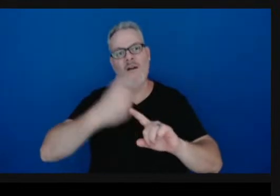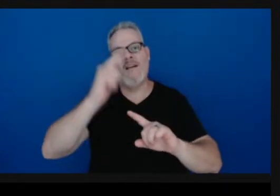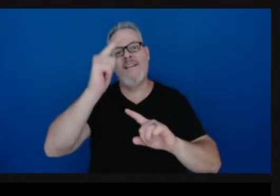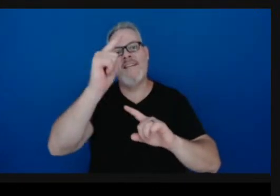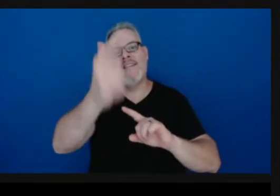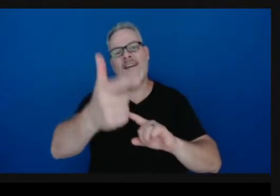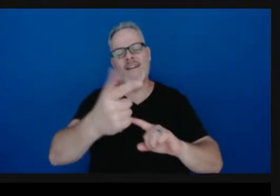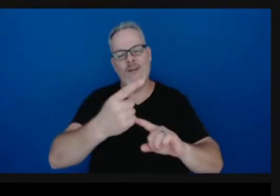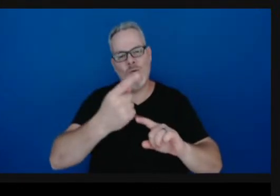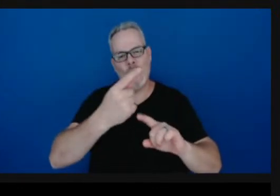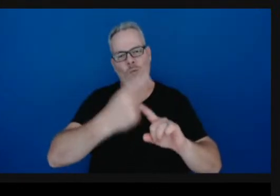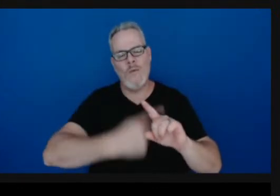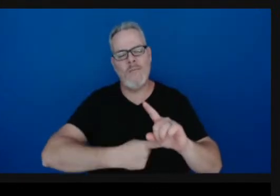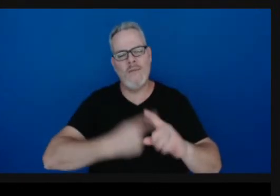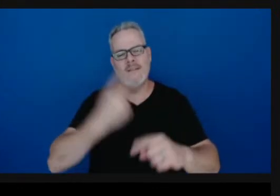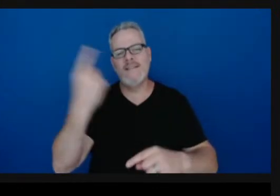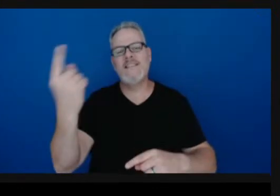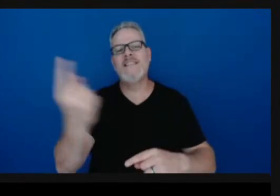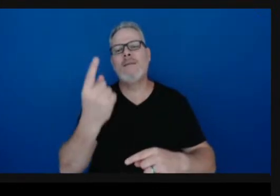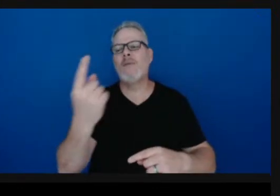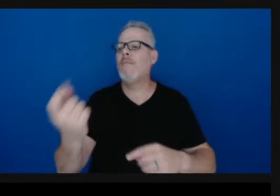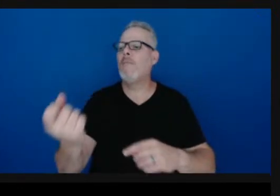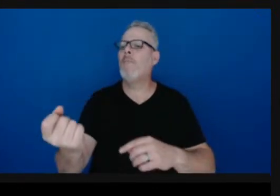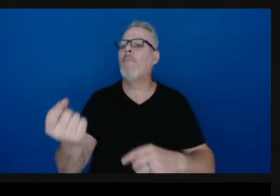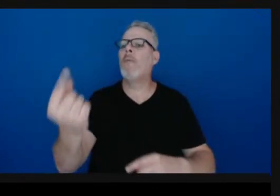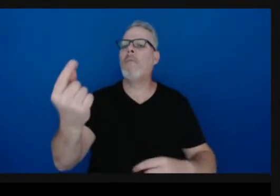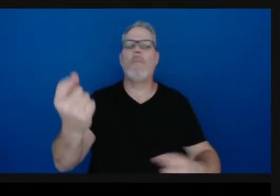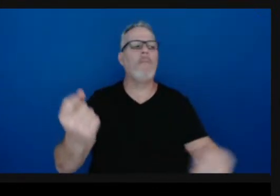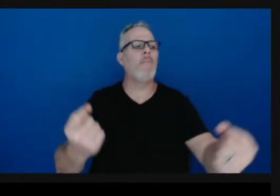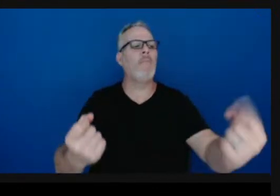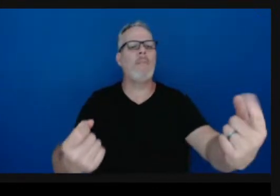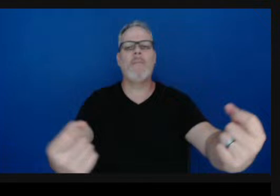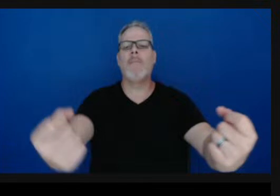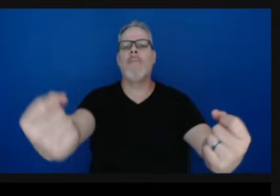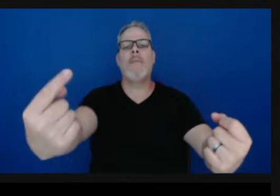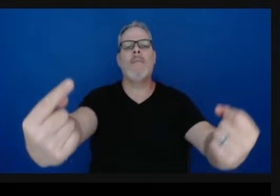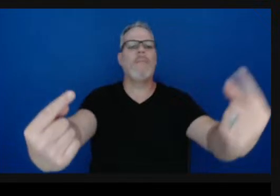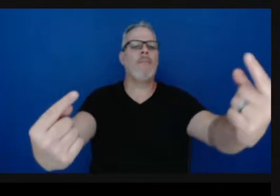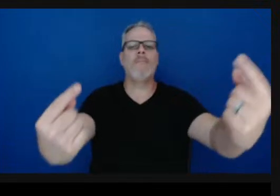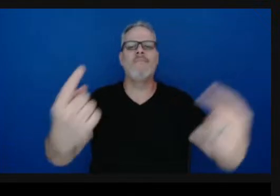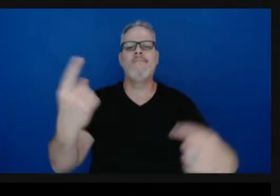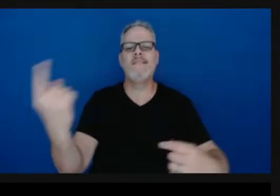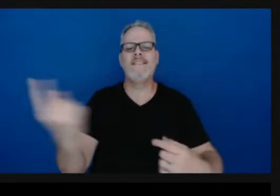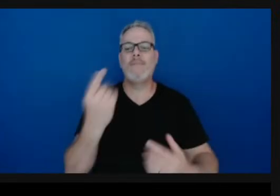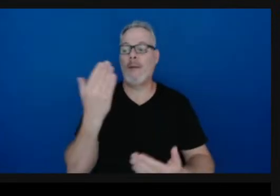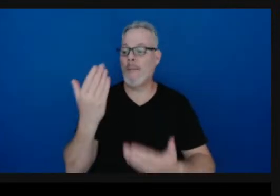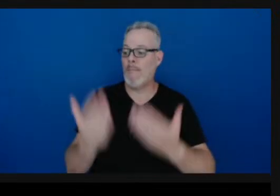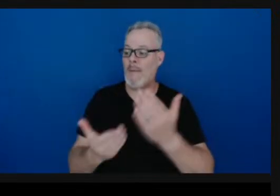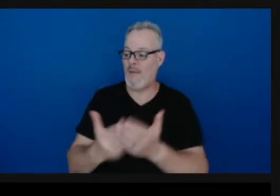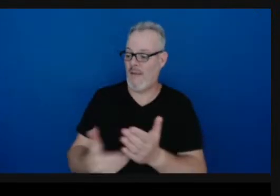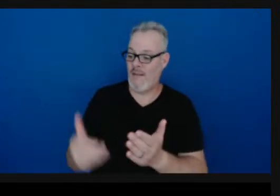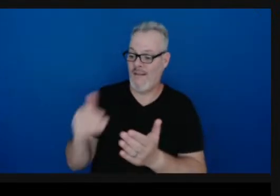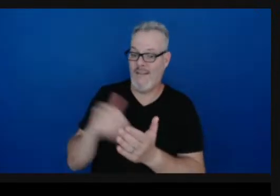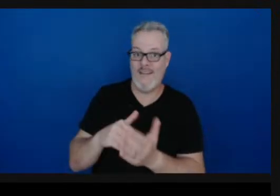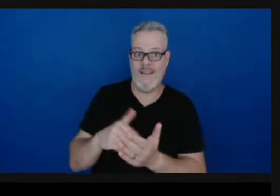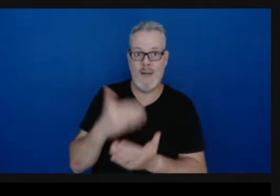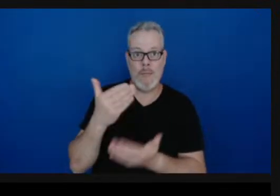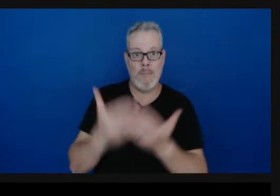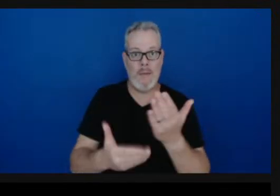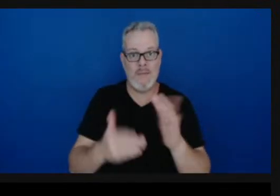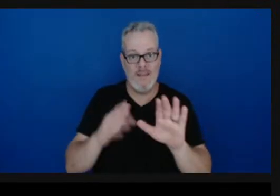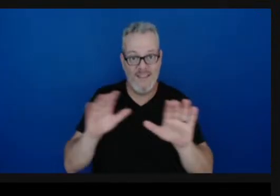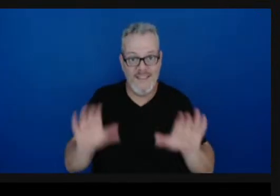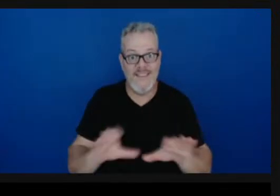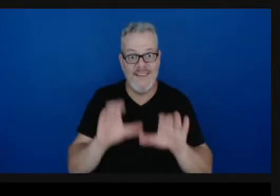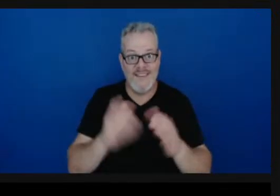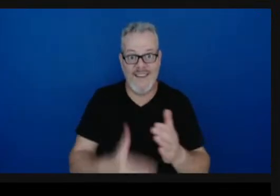somewhere a little distance away, right? Maybe it's a new eruption, maybe it's a reactivation. It depends how close it is and how soon it